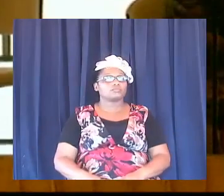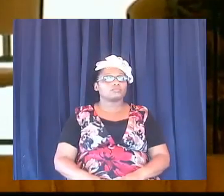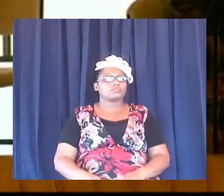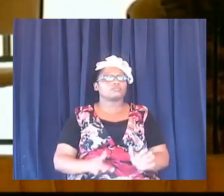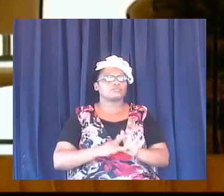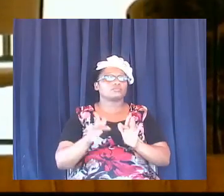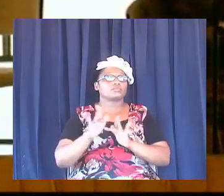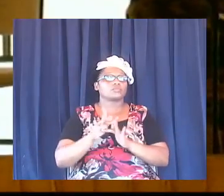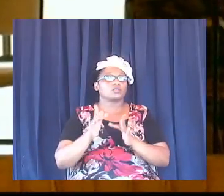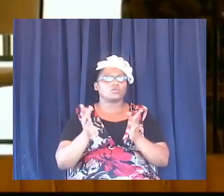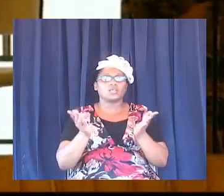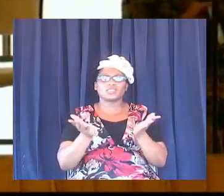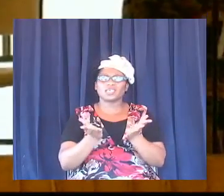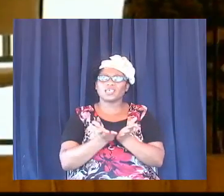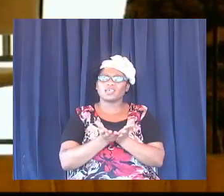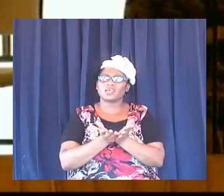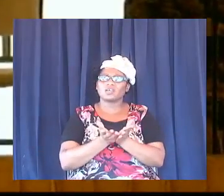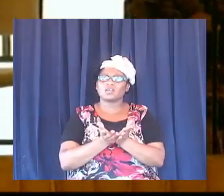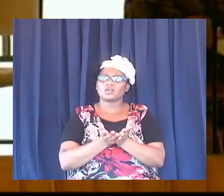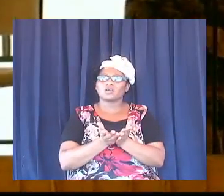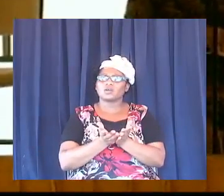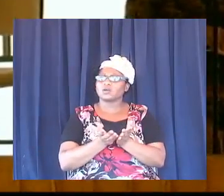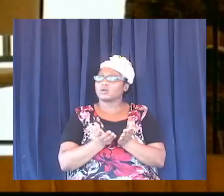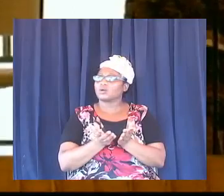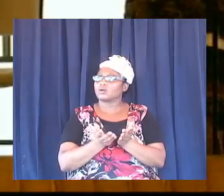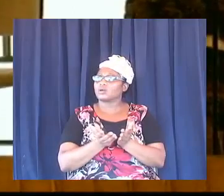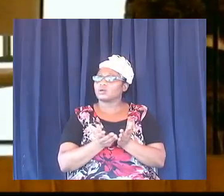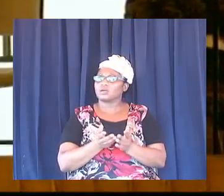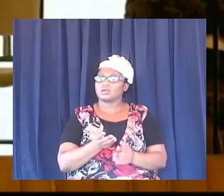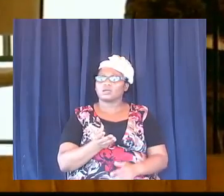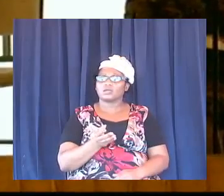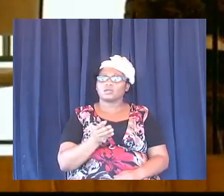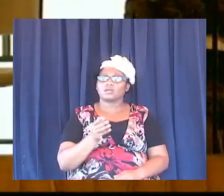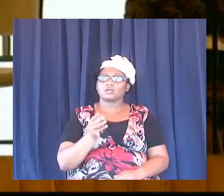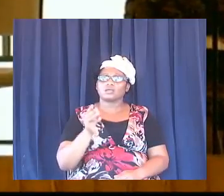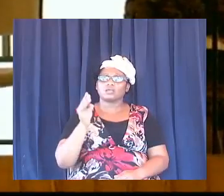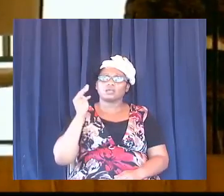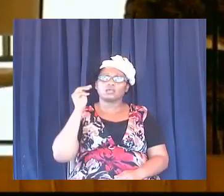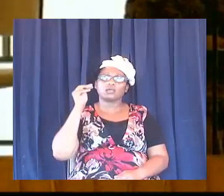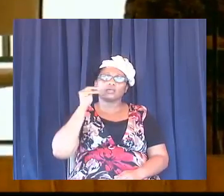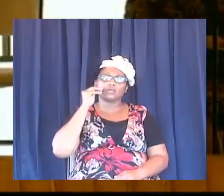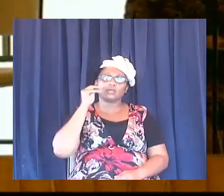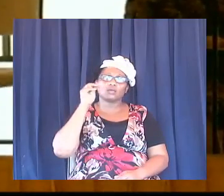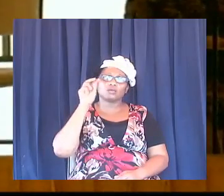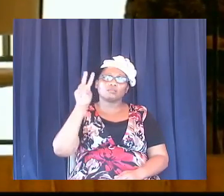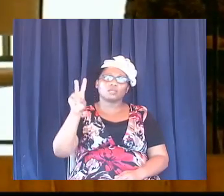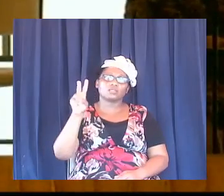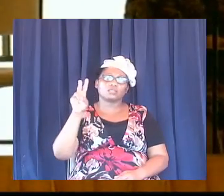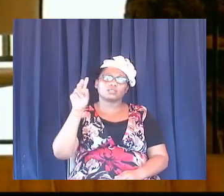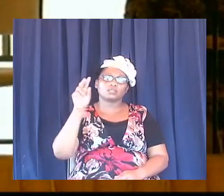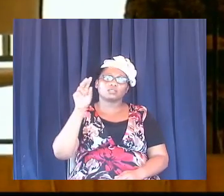26, verse 39. It's just one verse. Praise God.